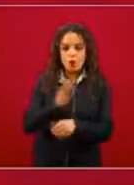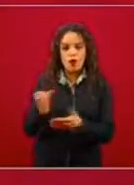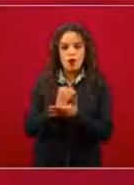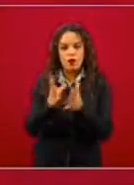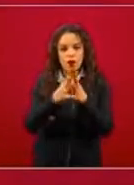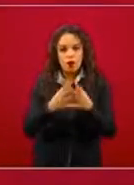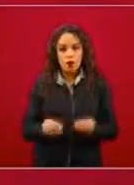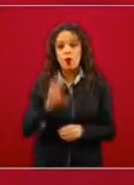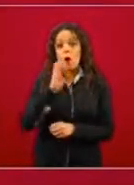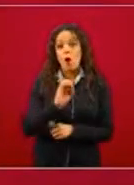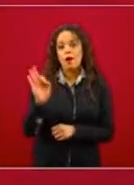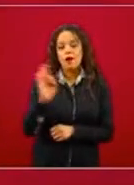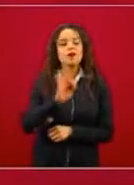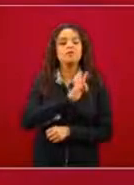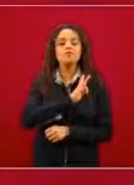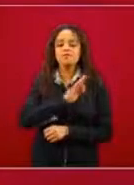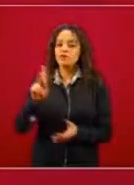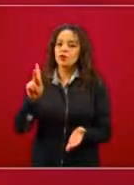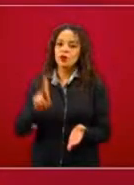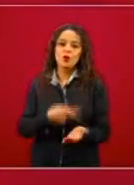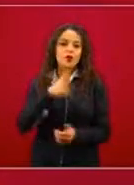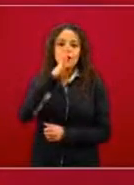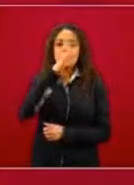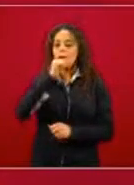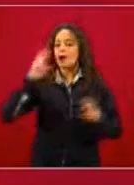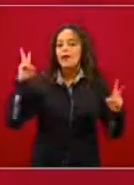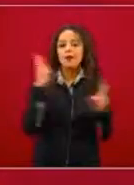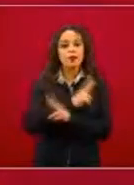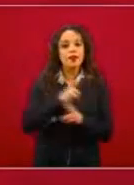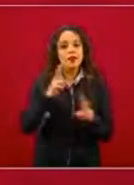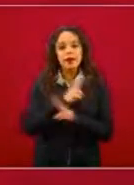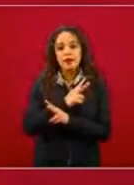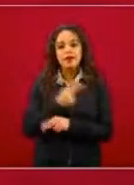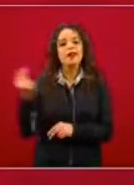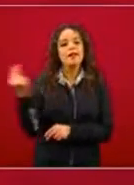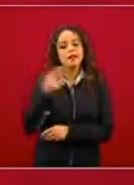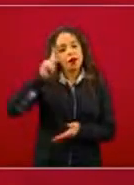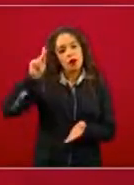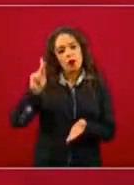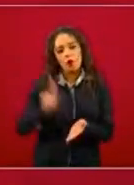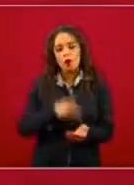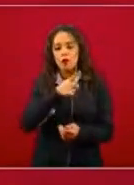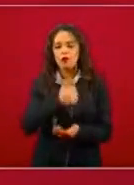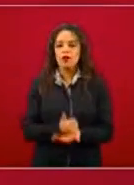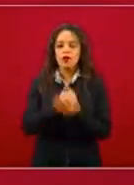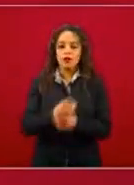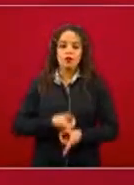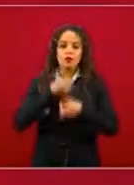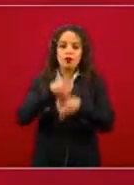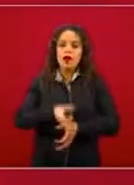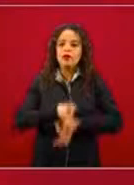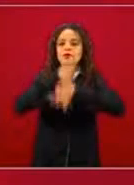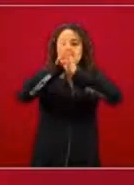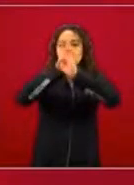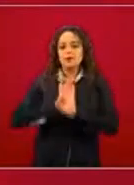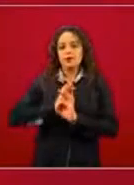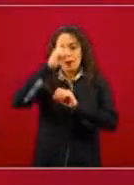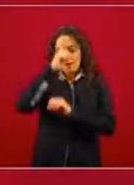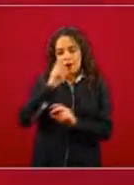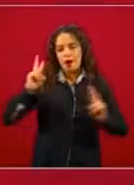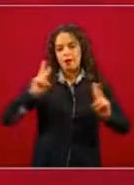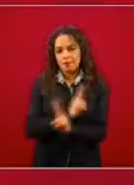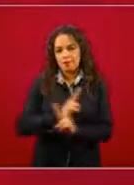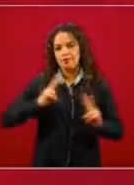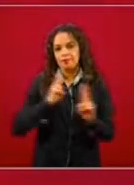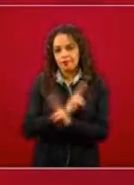for the upcoming days, they can either survive just fine or they get to fall back onto the prior